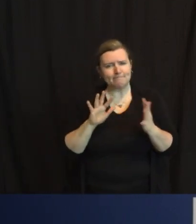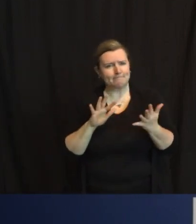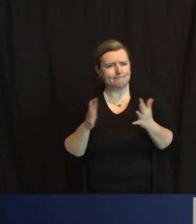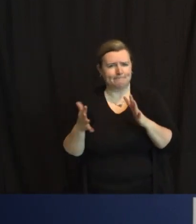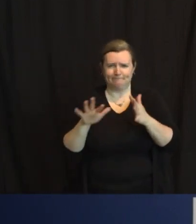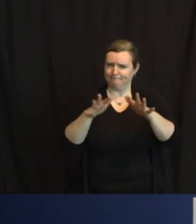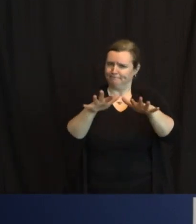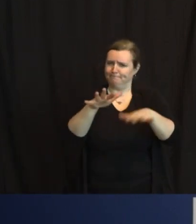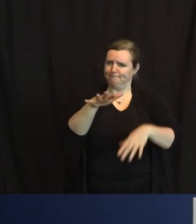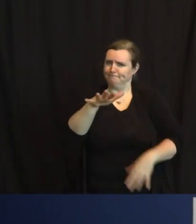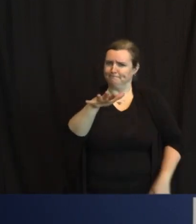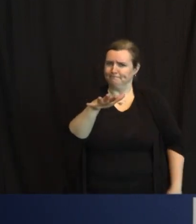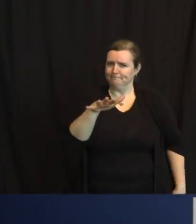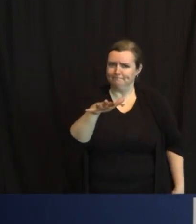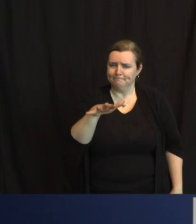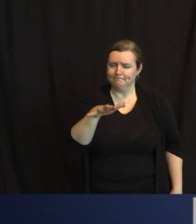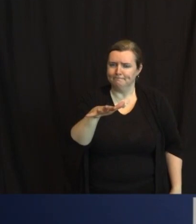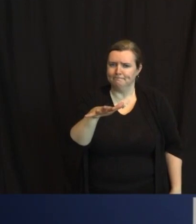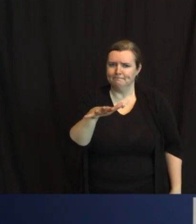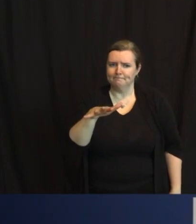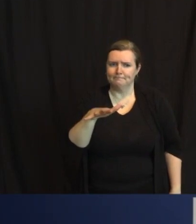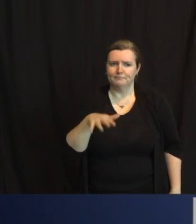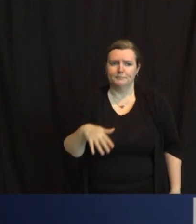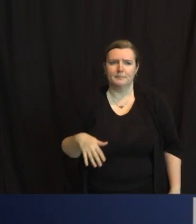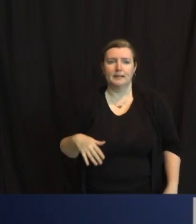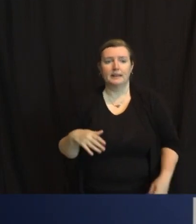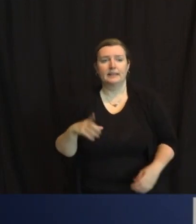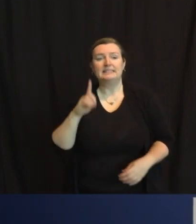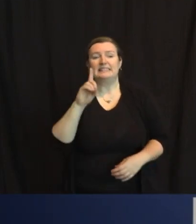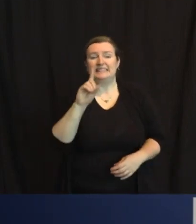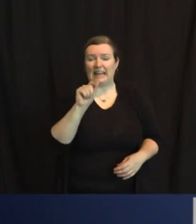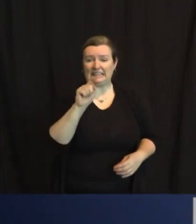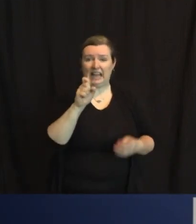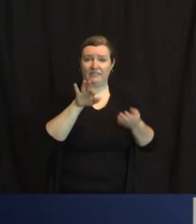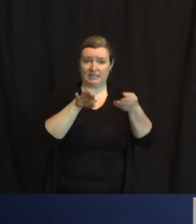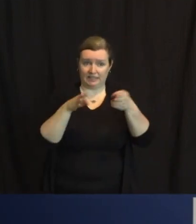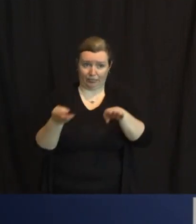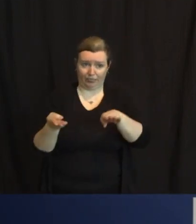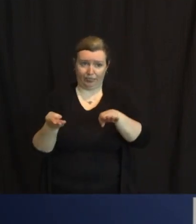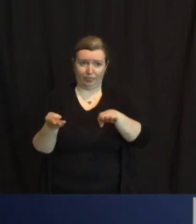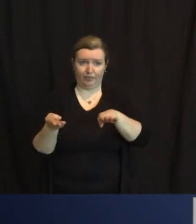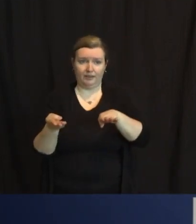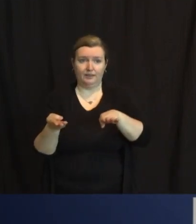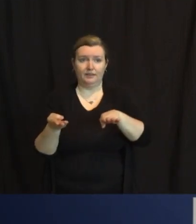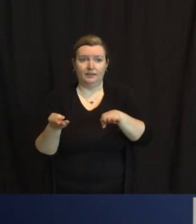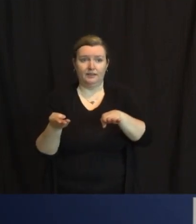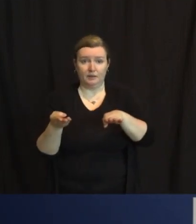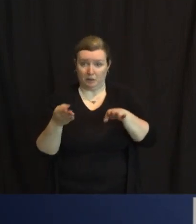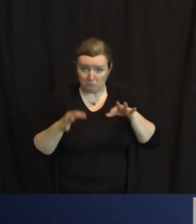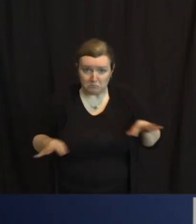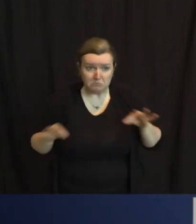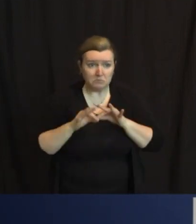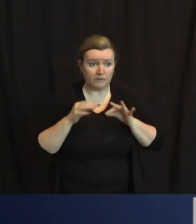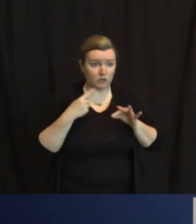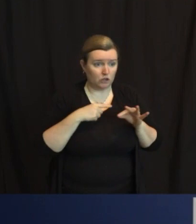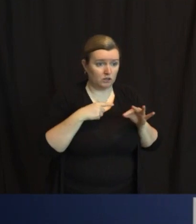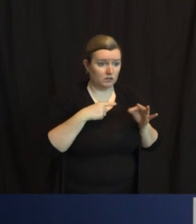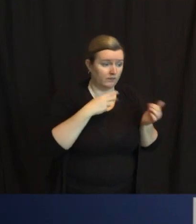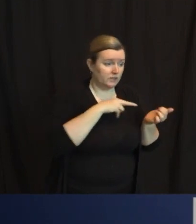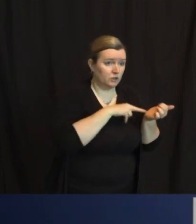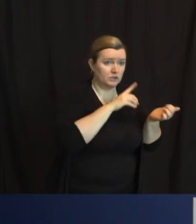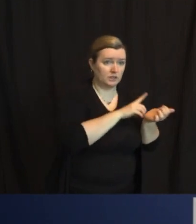happening. And even better than the date of death, we look at the date of illness onset to try to get a sense about what's happening,